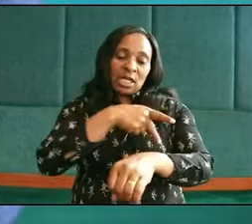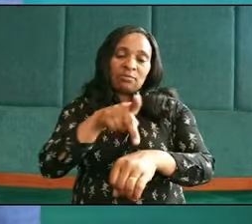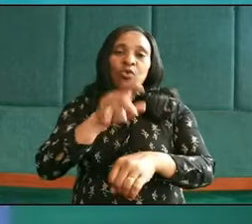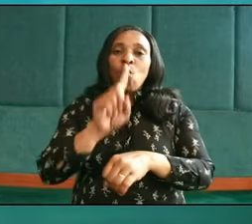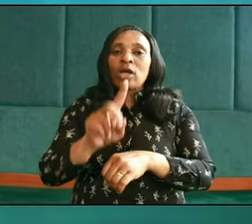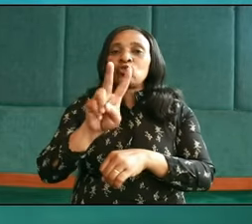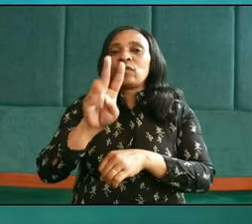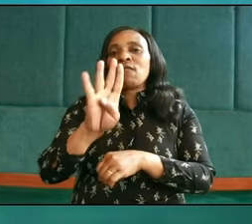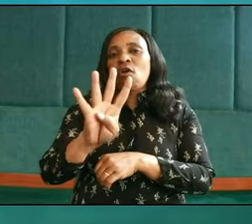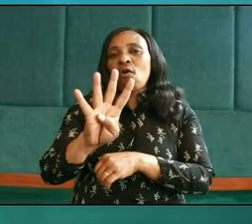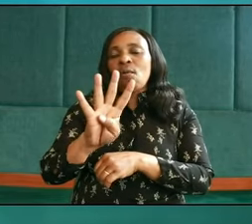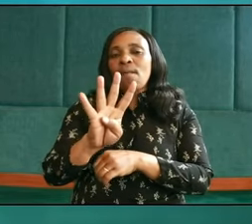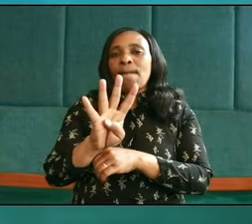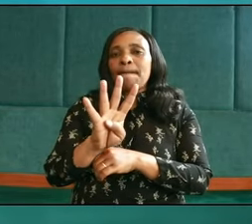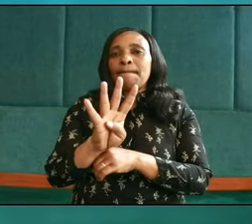124.